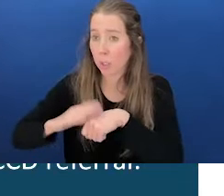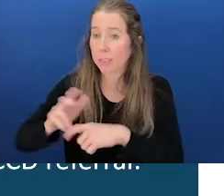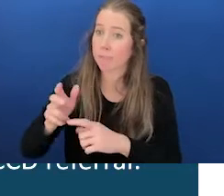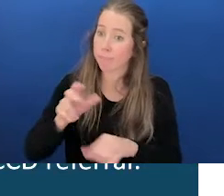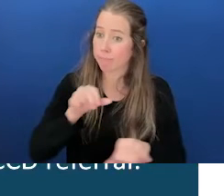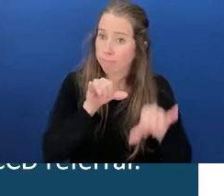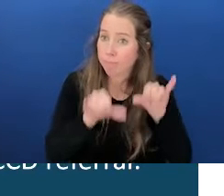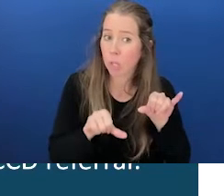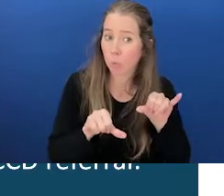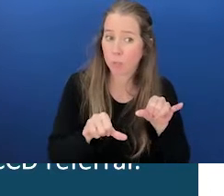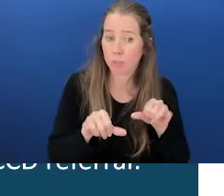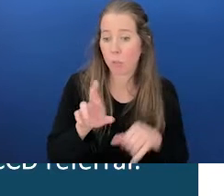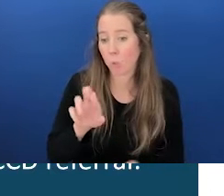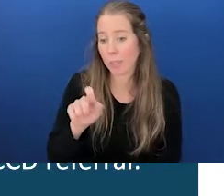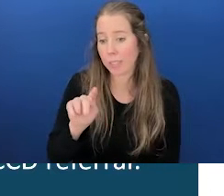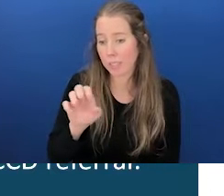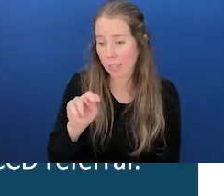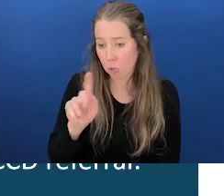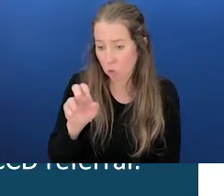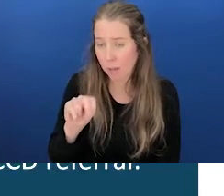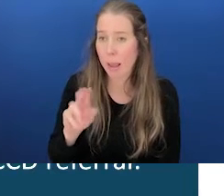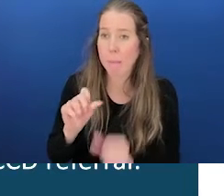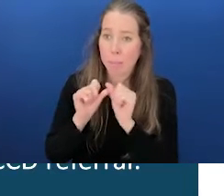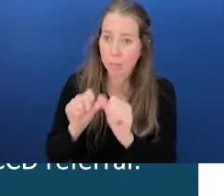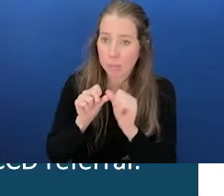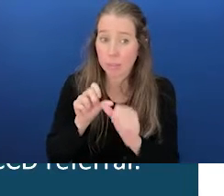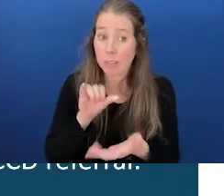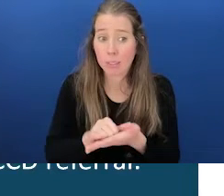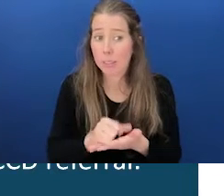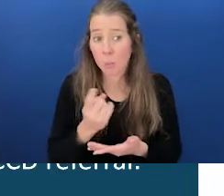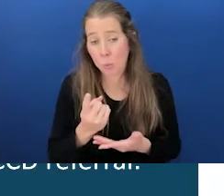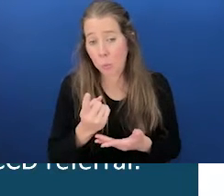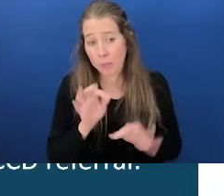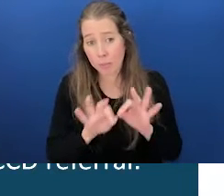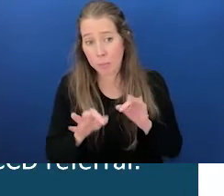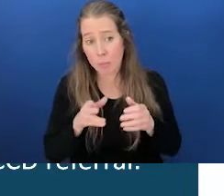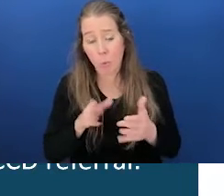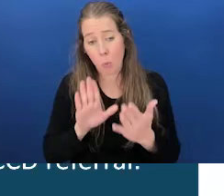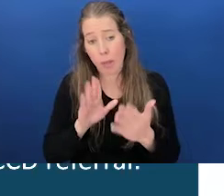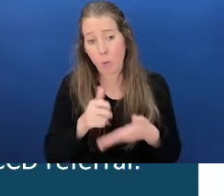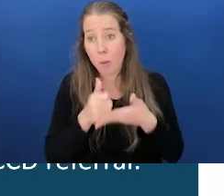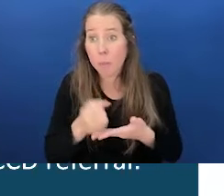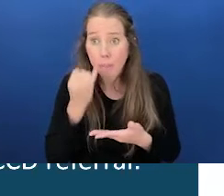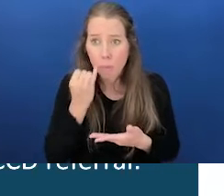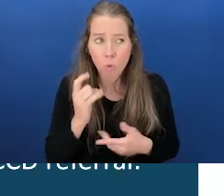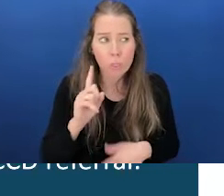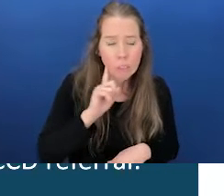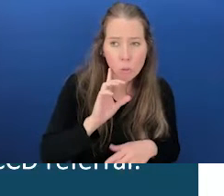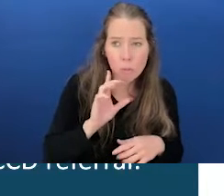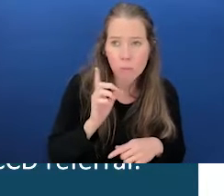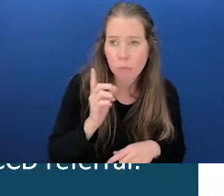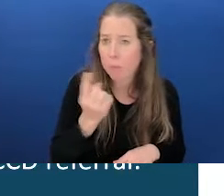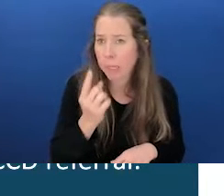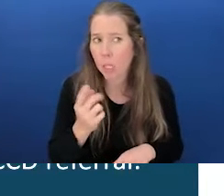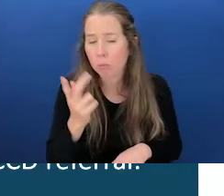And this is one way that we can all help in the process, that if you see something, hear something, that you